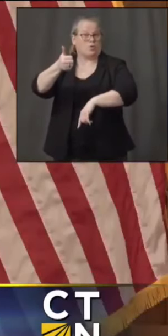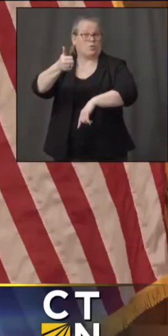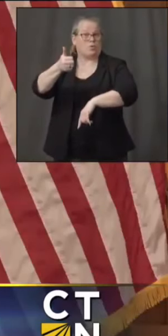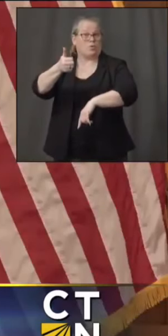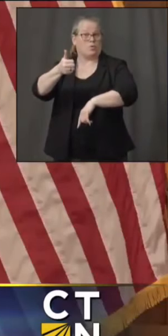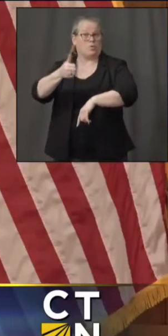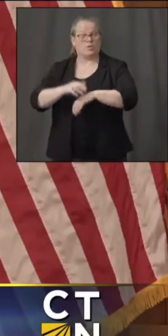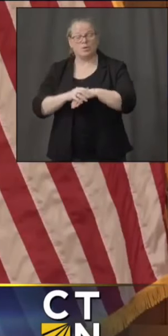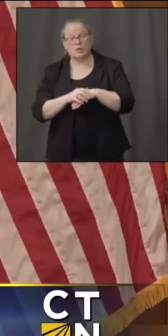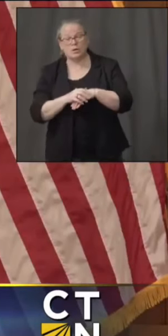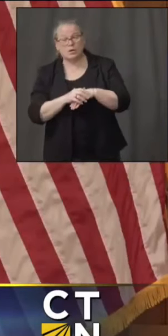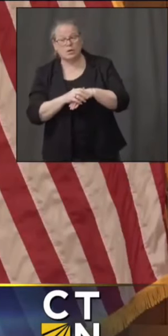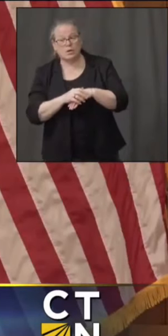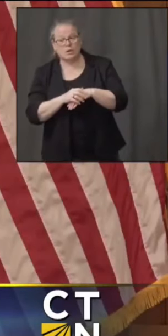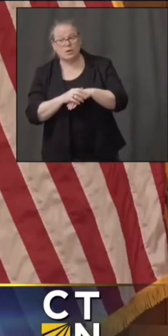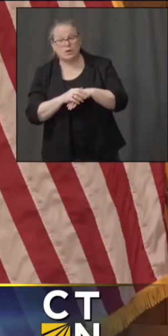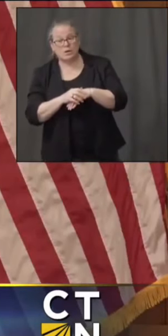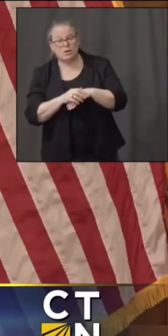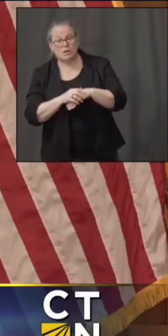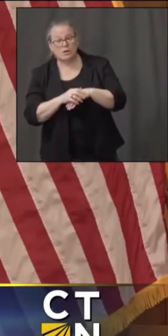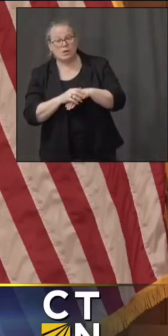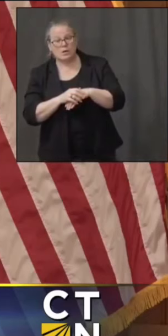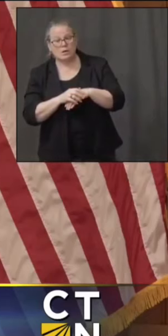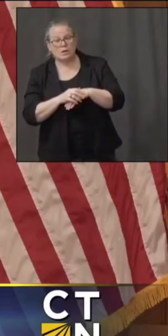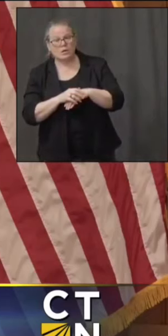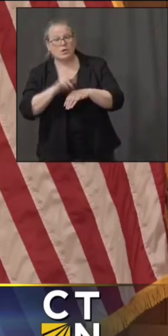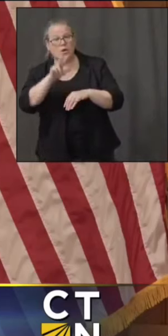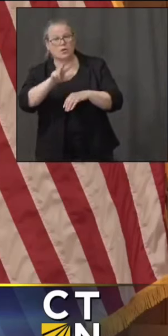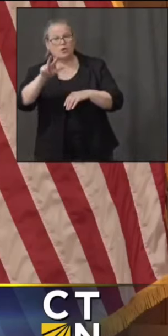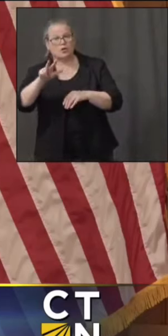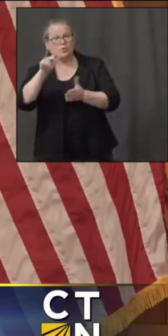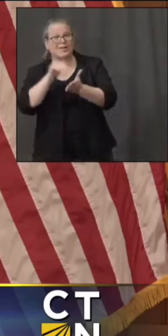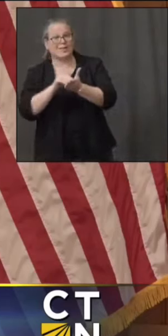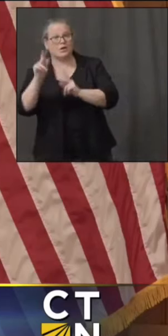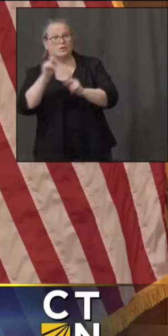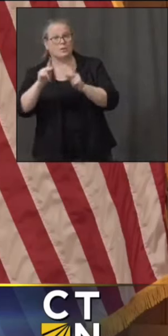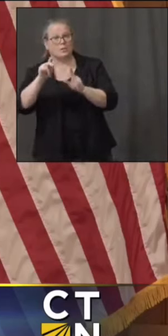out 33,000 people in the state with disabilities.